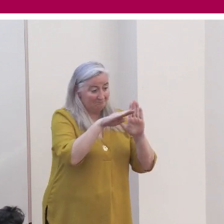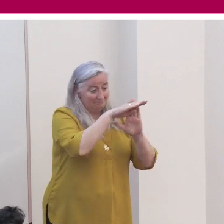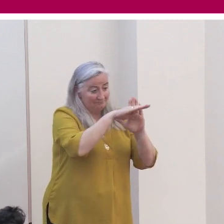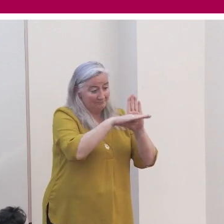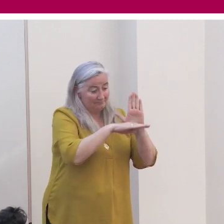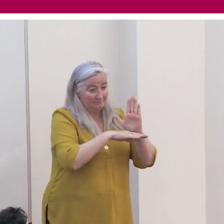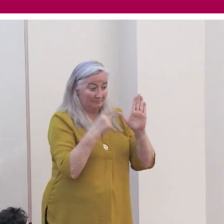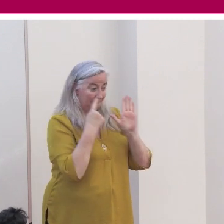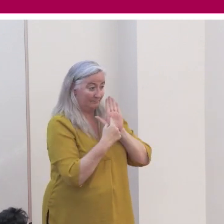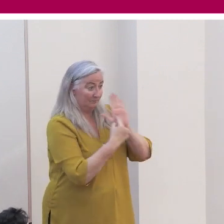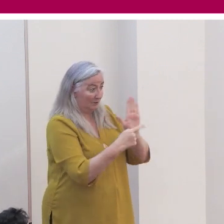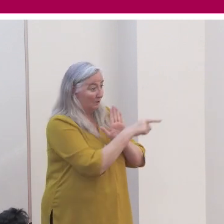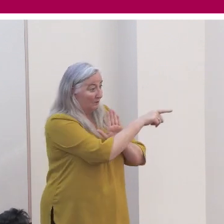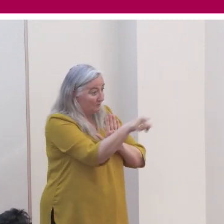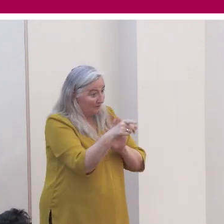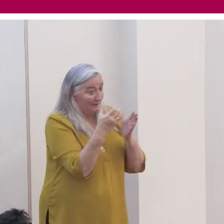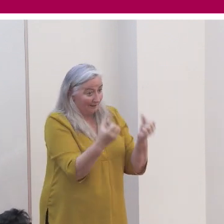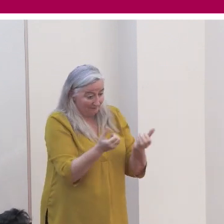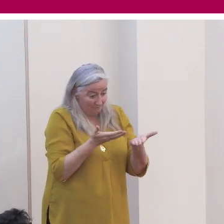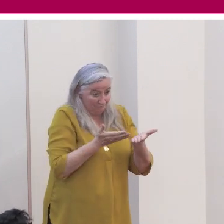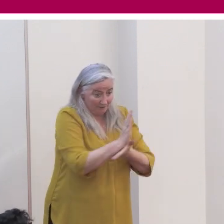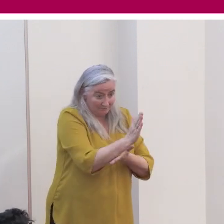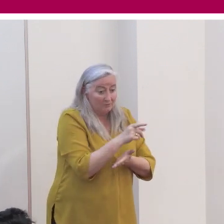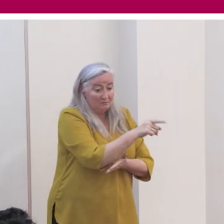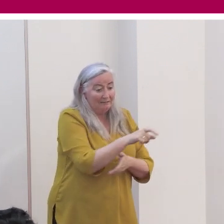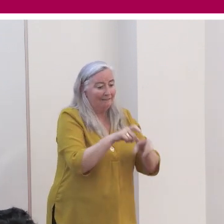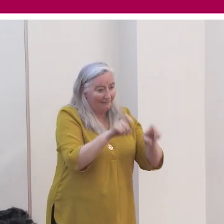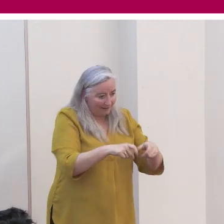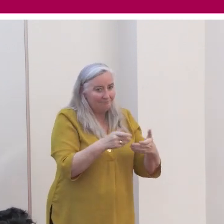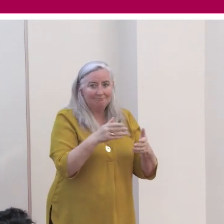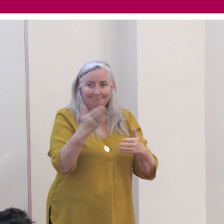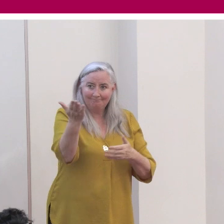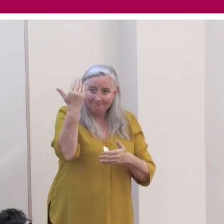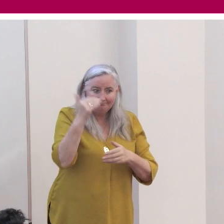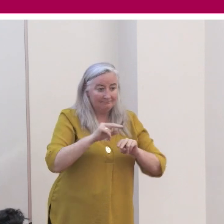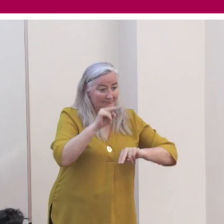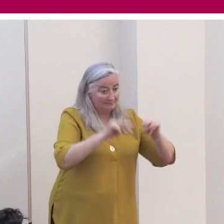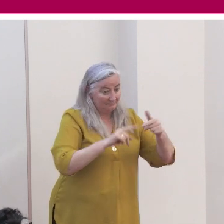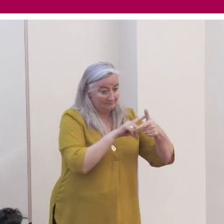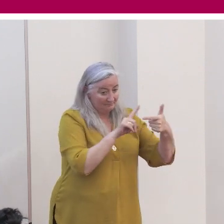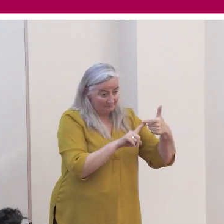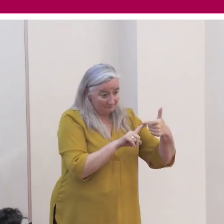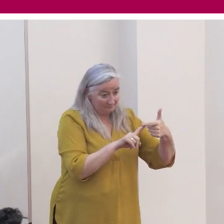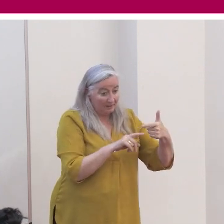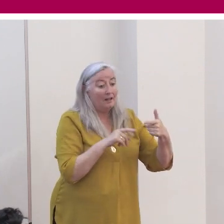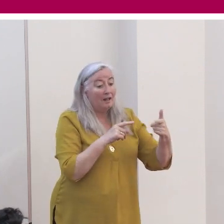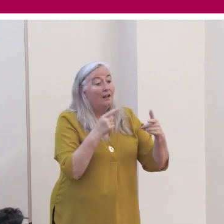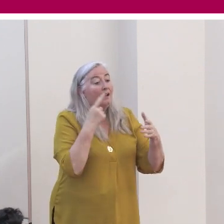with the women, and also thanks to the role of the intermediary, who is